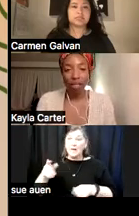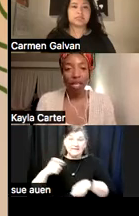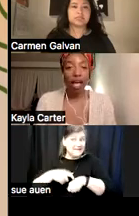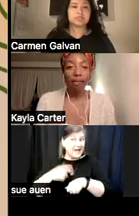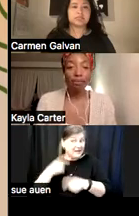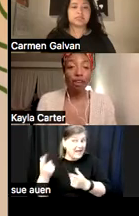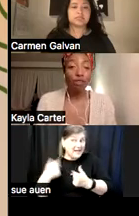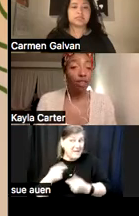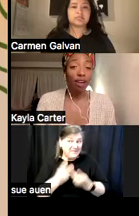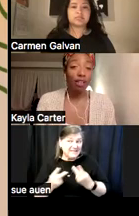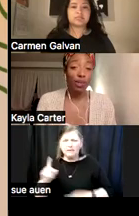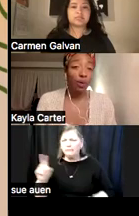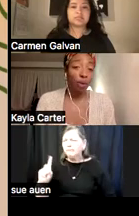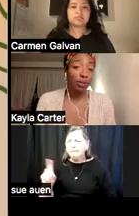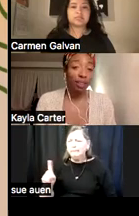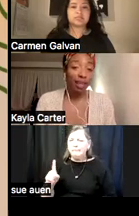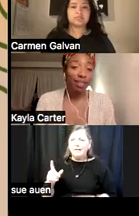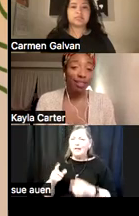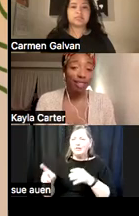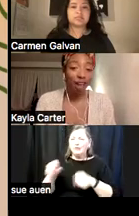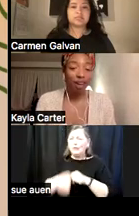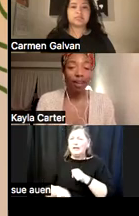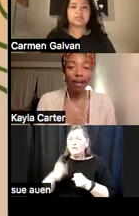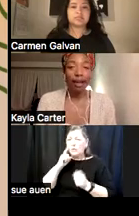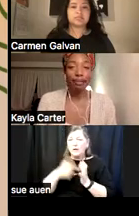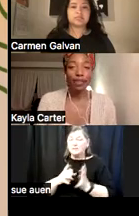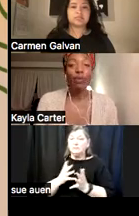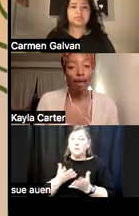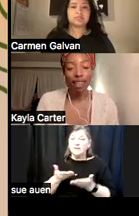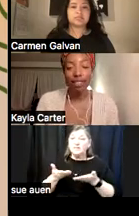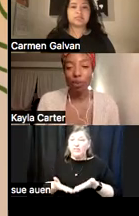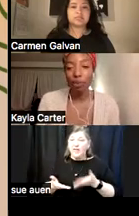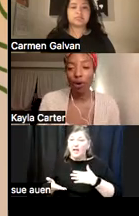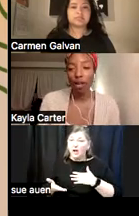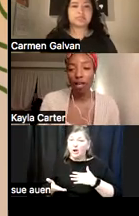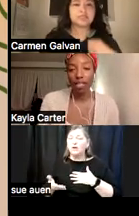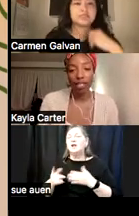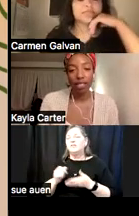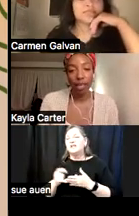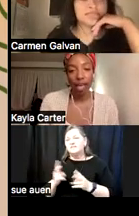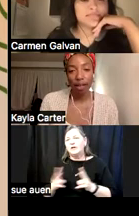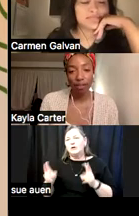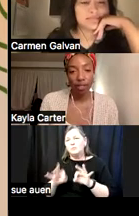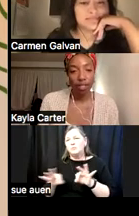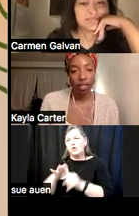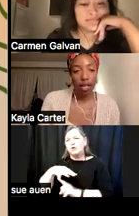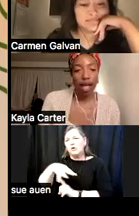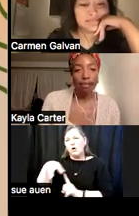arrives. And for a lot of us, we don't always realize that it's there. So yeah, that's some important context that we